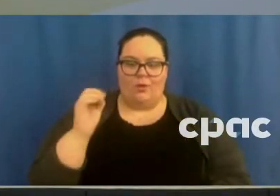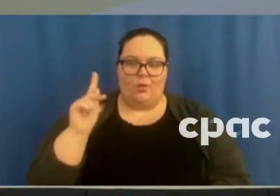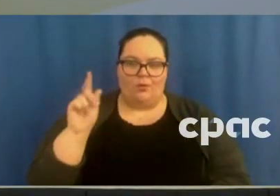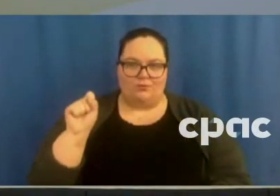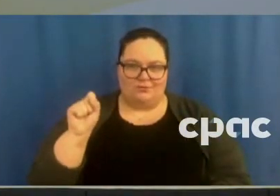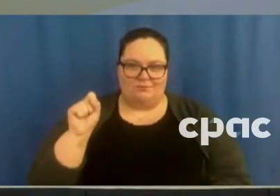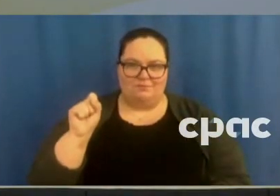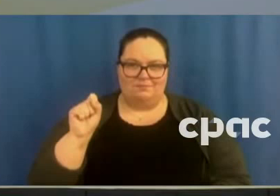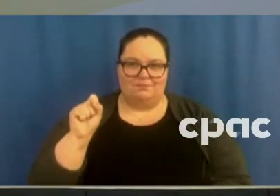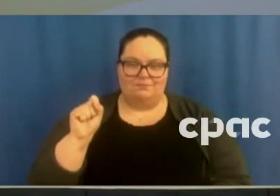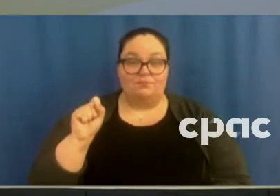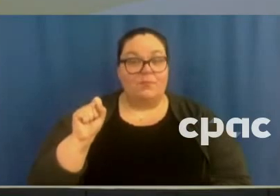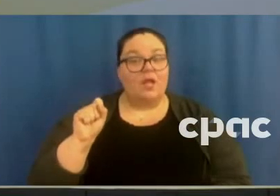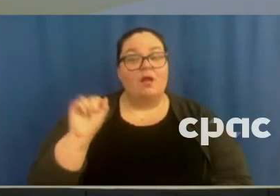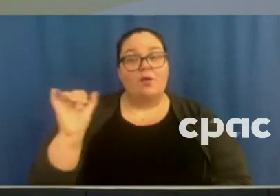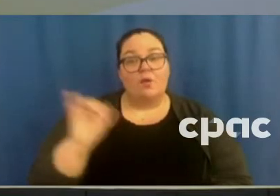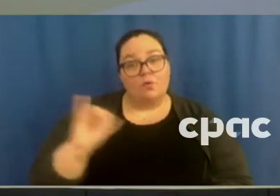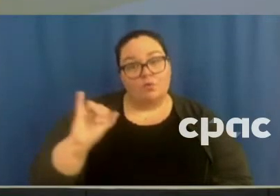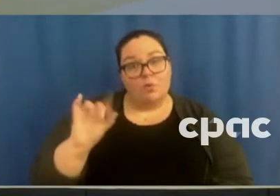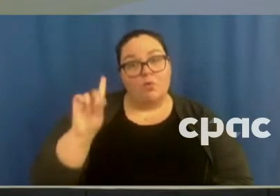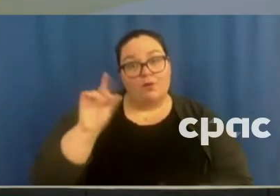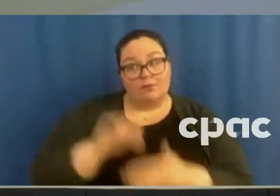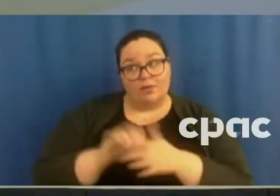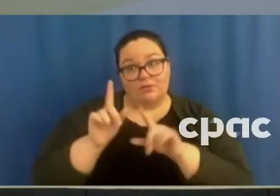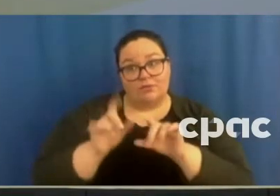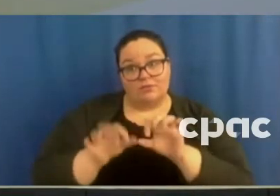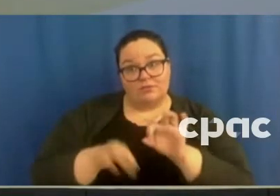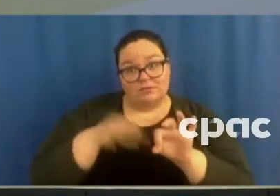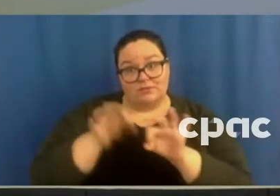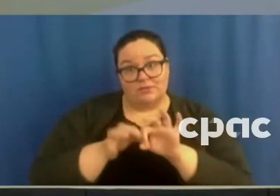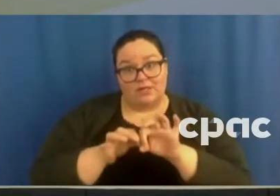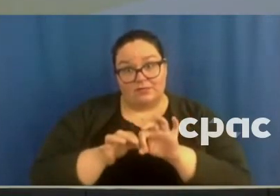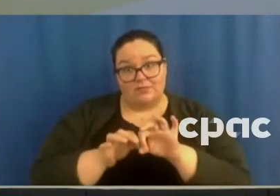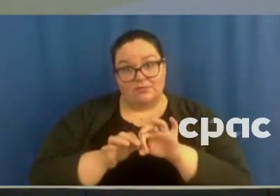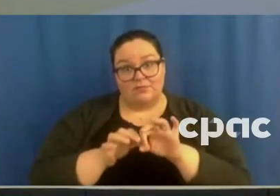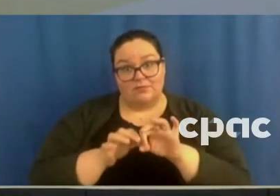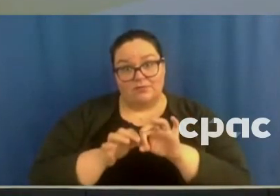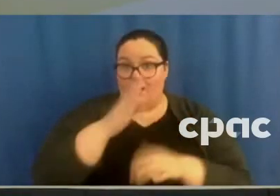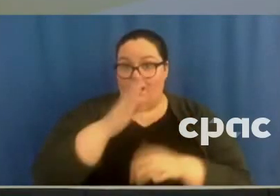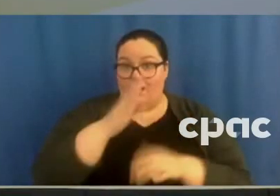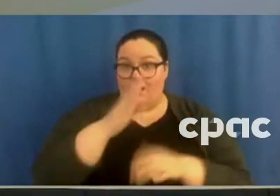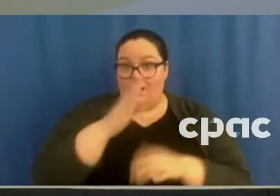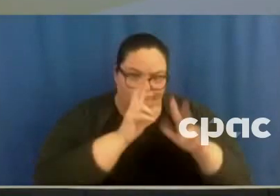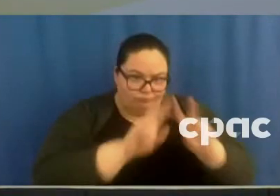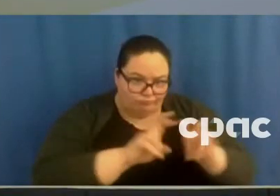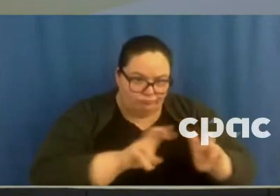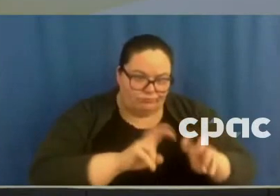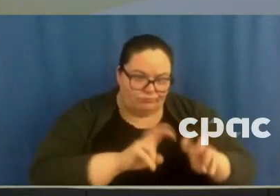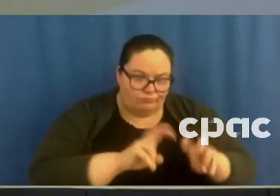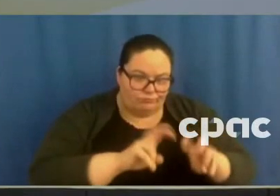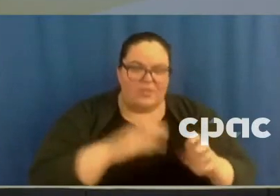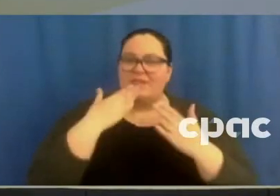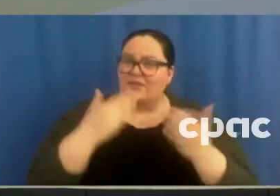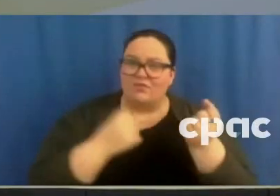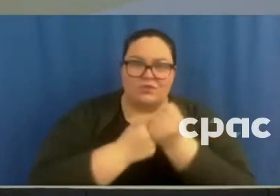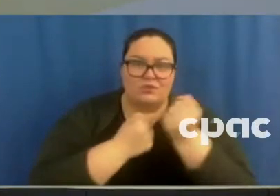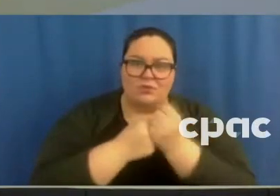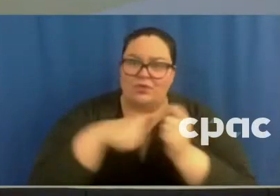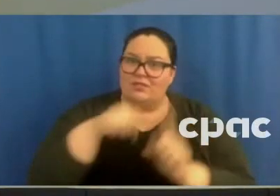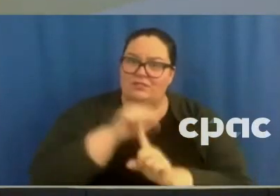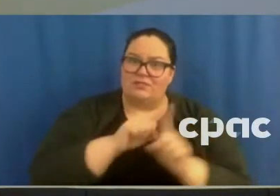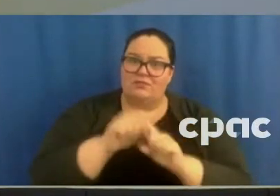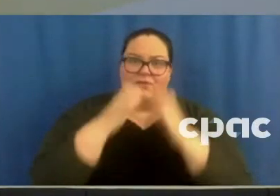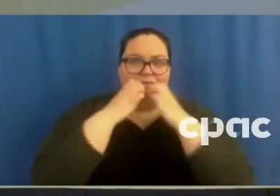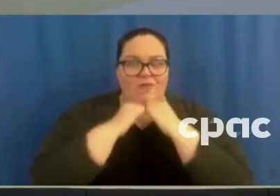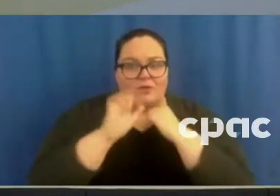in addition, there have been 1,000 tests analyzed by the provincial laboratory. So thank you for your support and for caring about your health